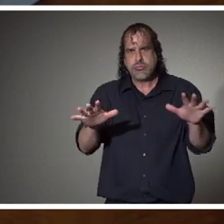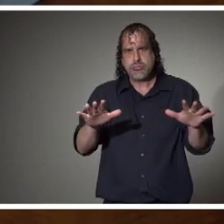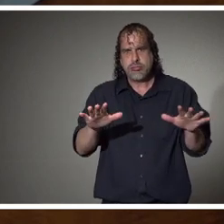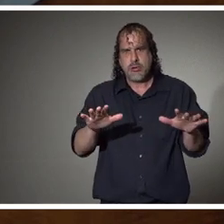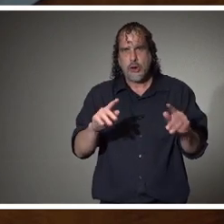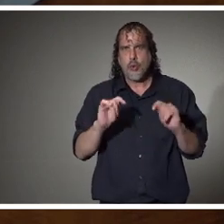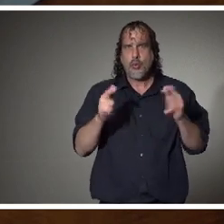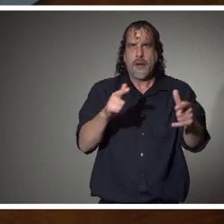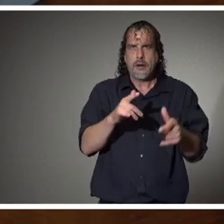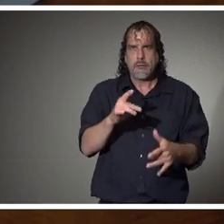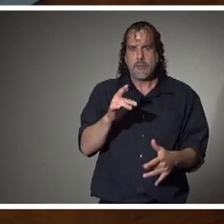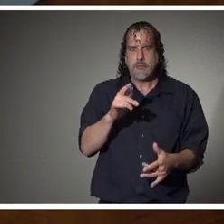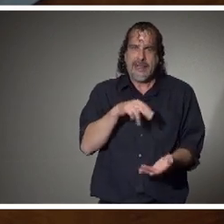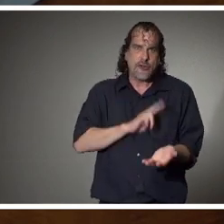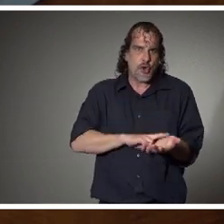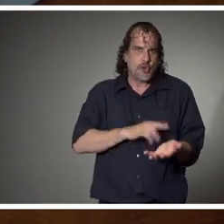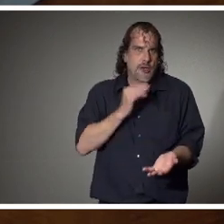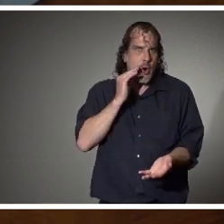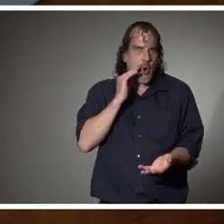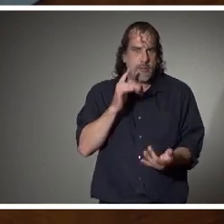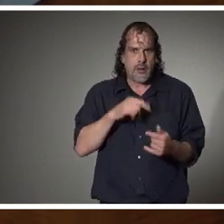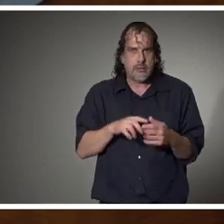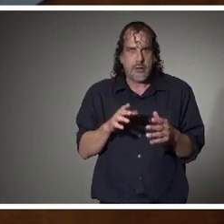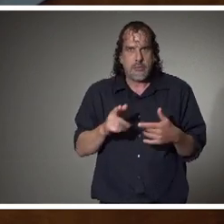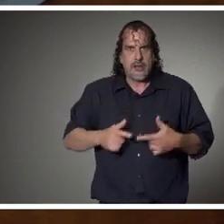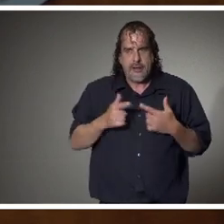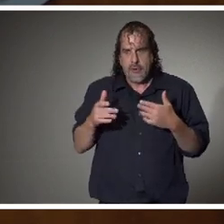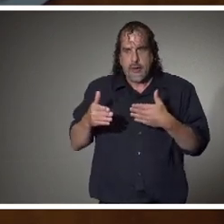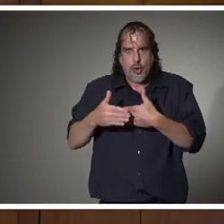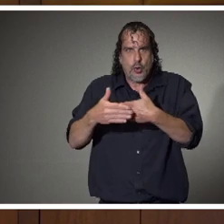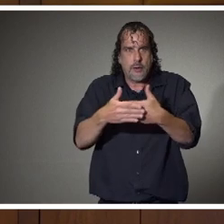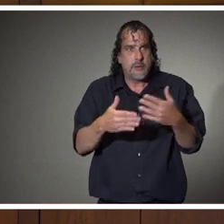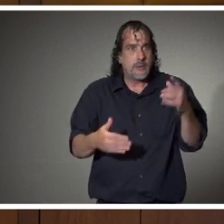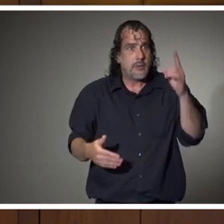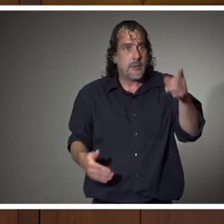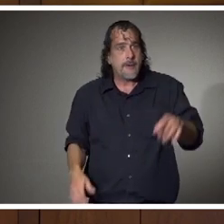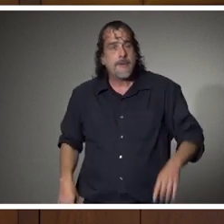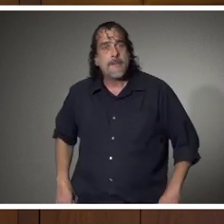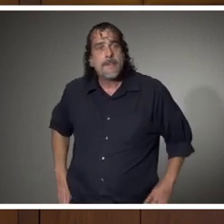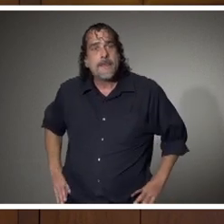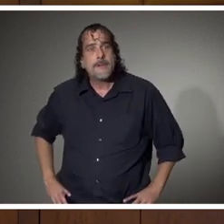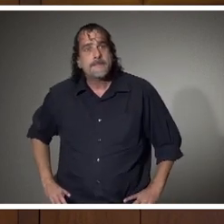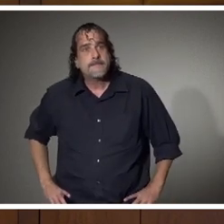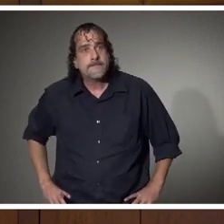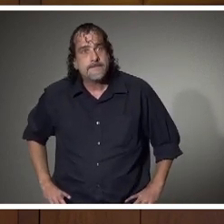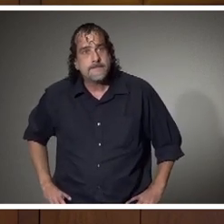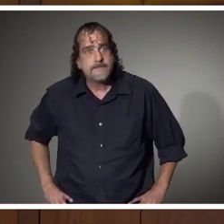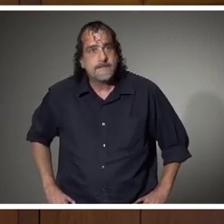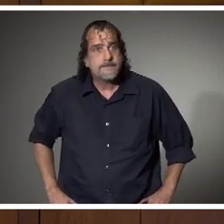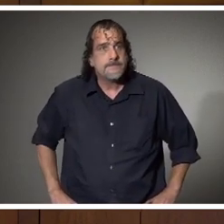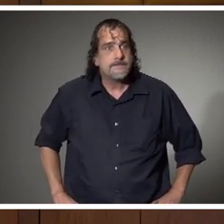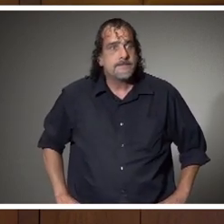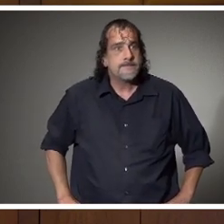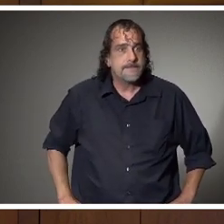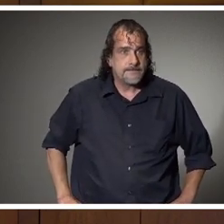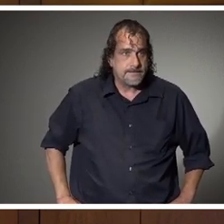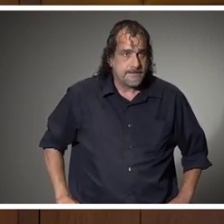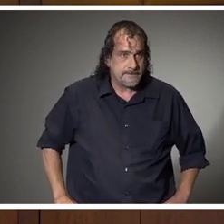where people live and congregate. Renee? Emily from AP has a question.